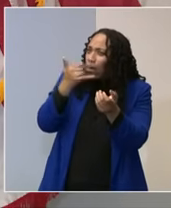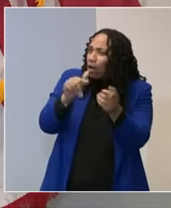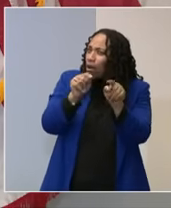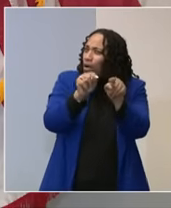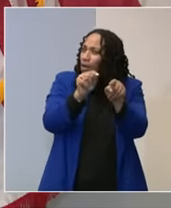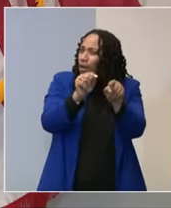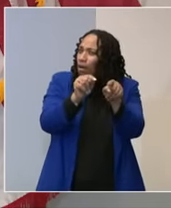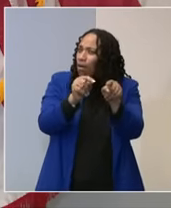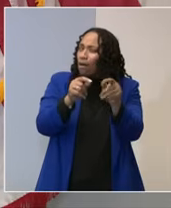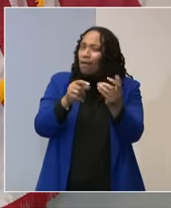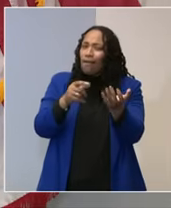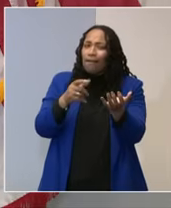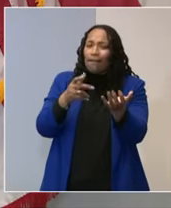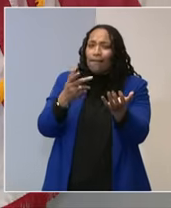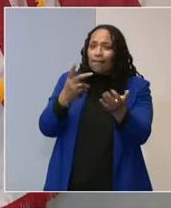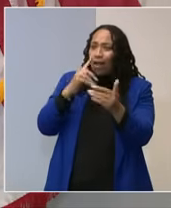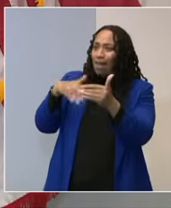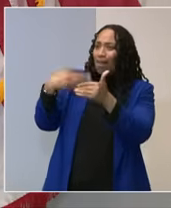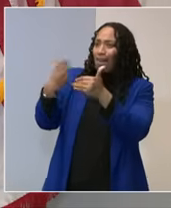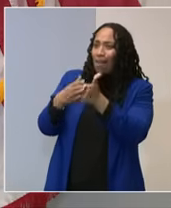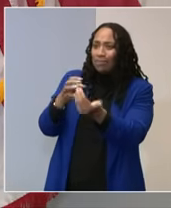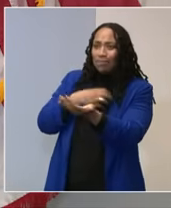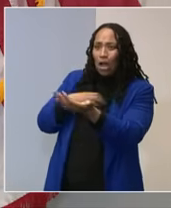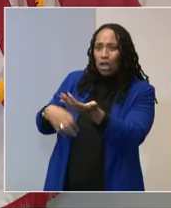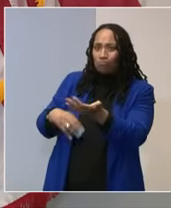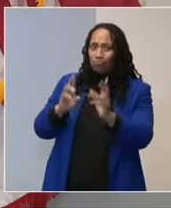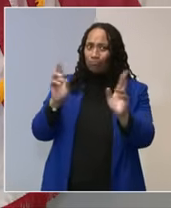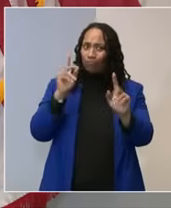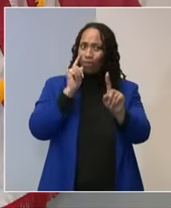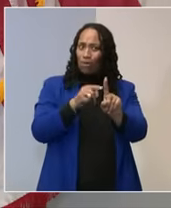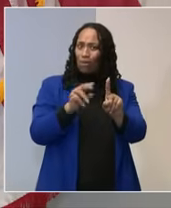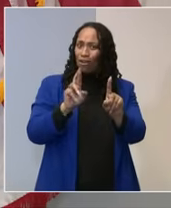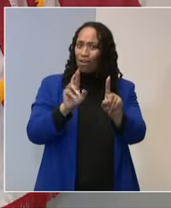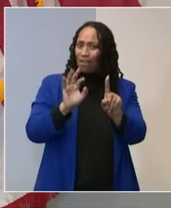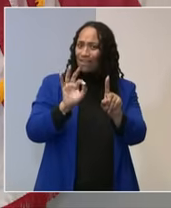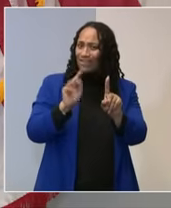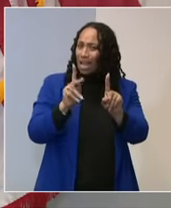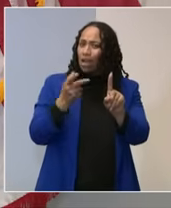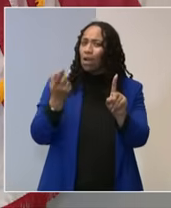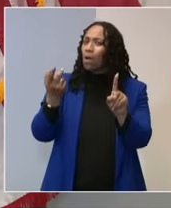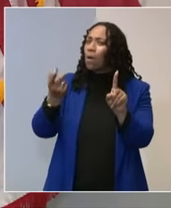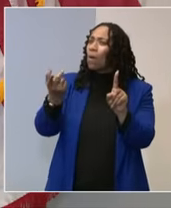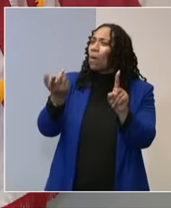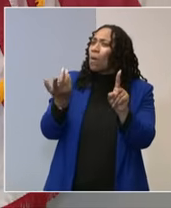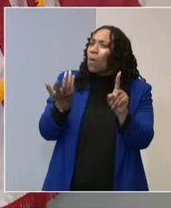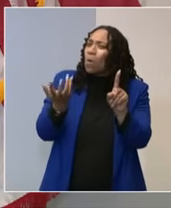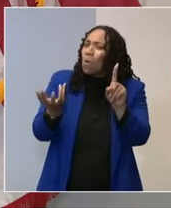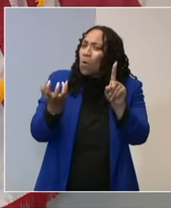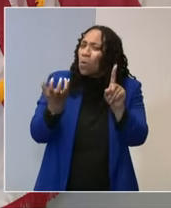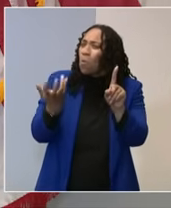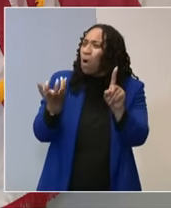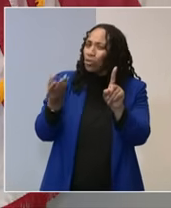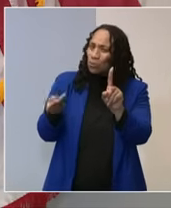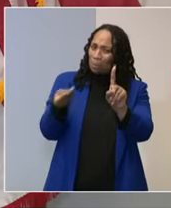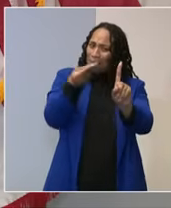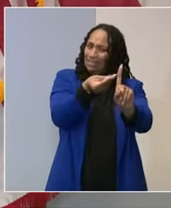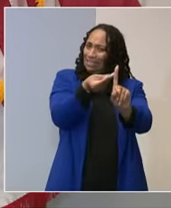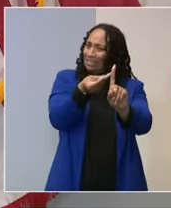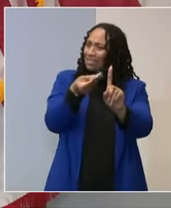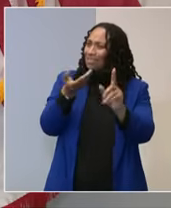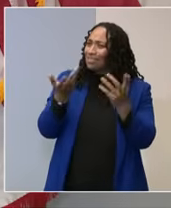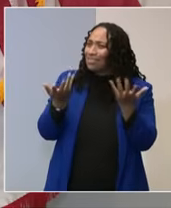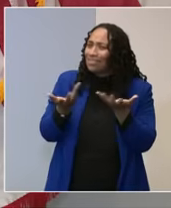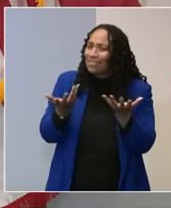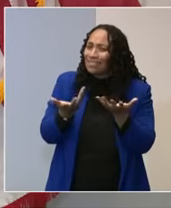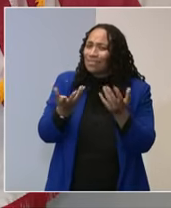next administration too, what would you feel good about in terms of like what you would leave the next administration? What's the goal there in terms of like